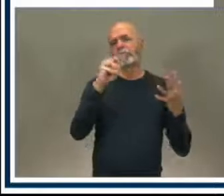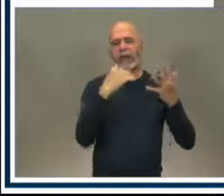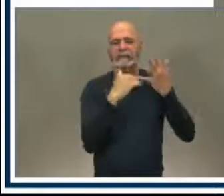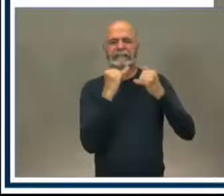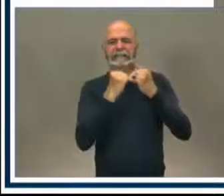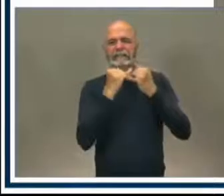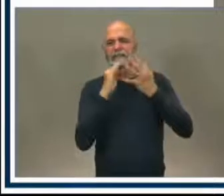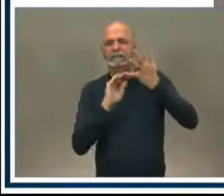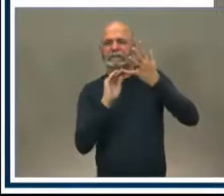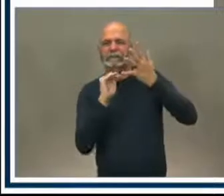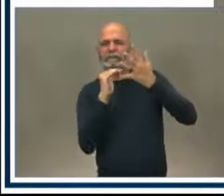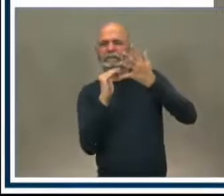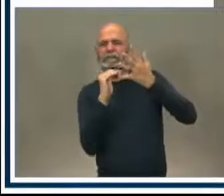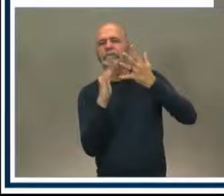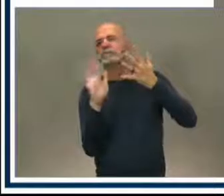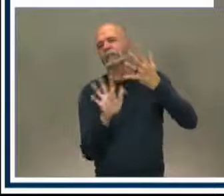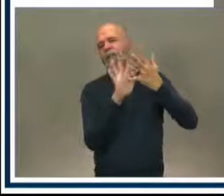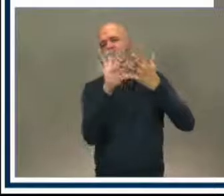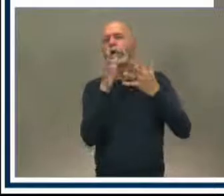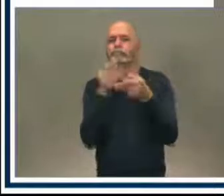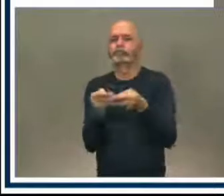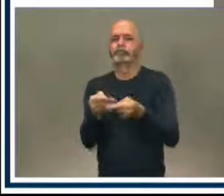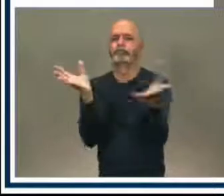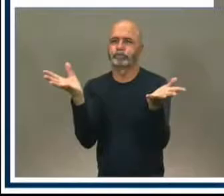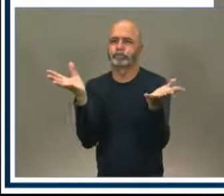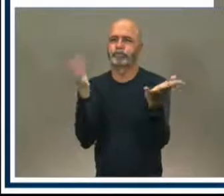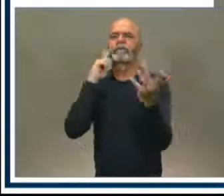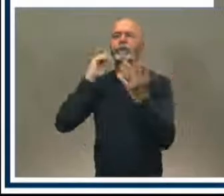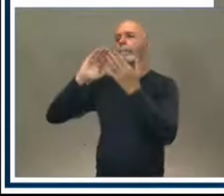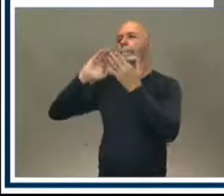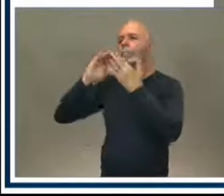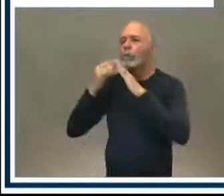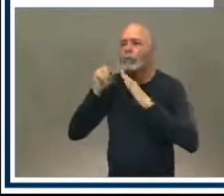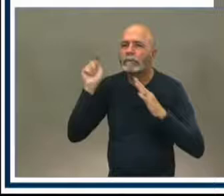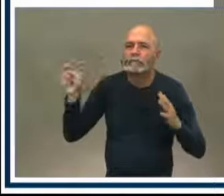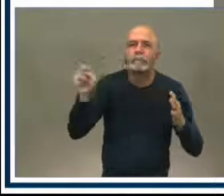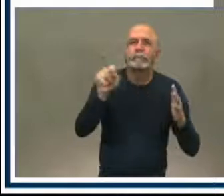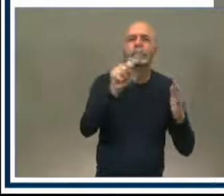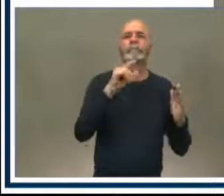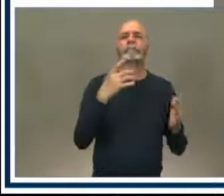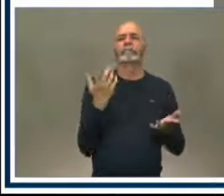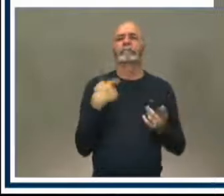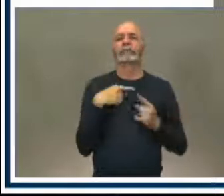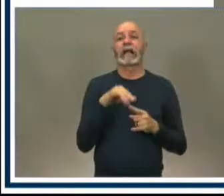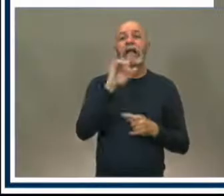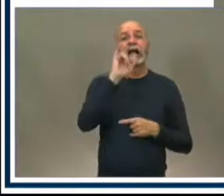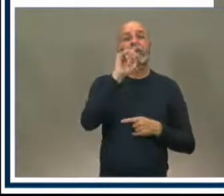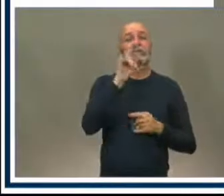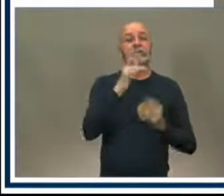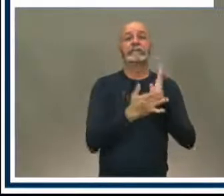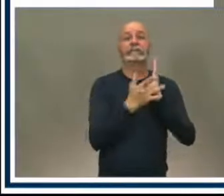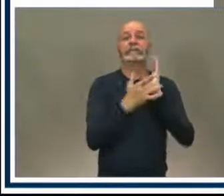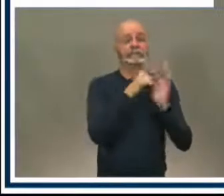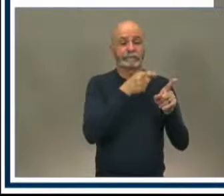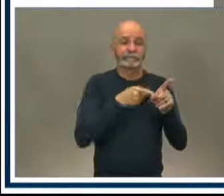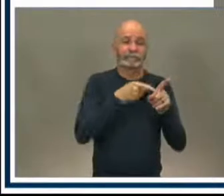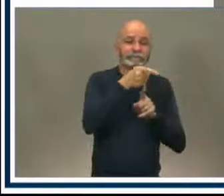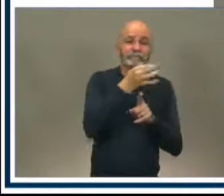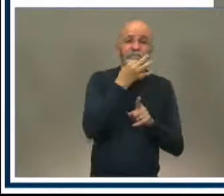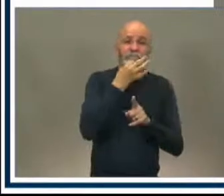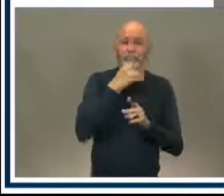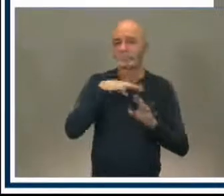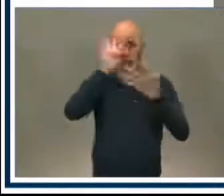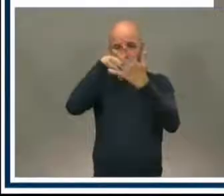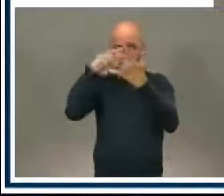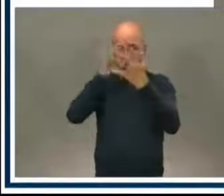deliver boosters within the community, and while our IT experts make the necessary technical changes to our